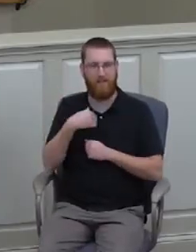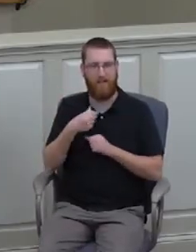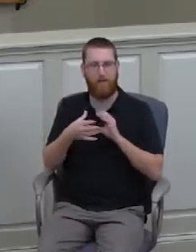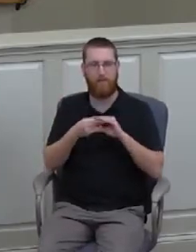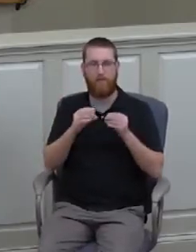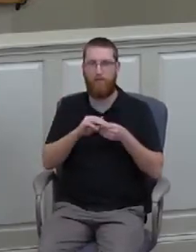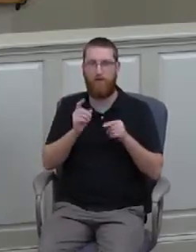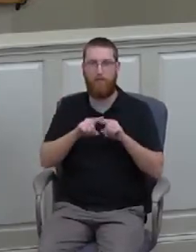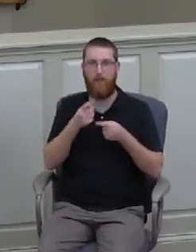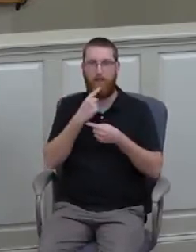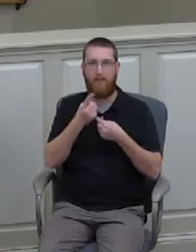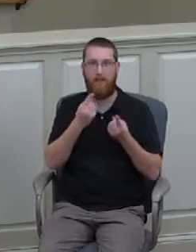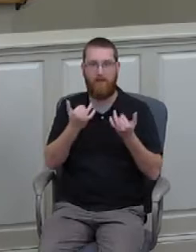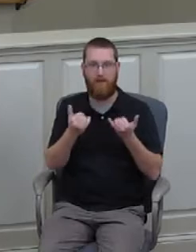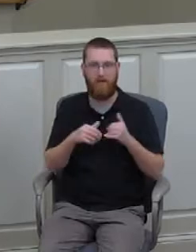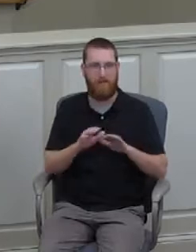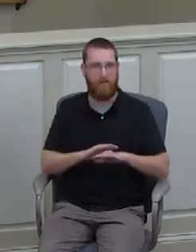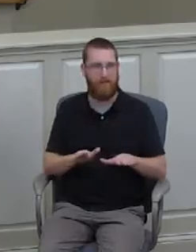How about later?